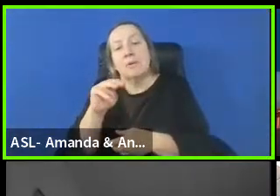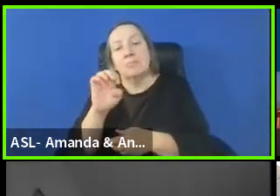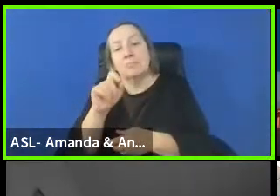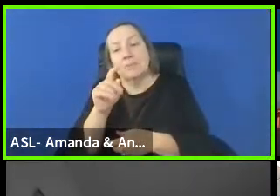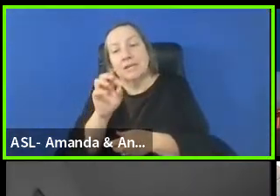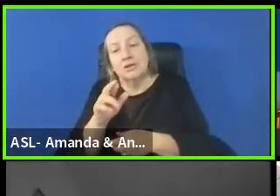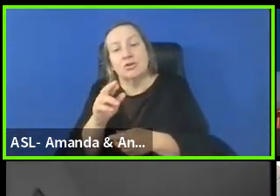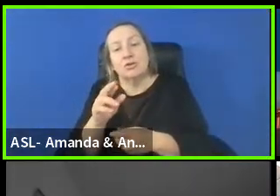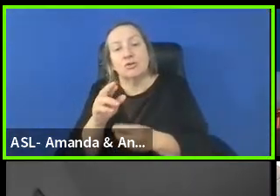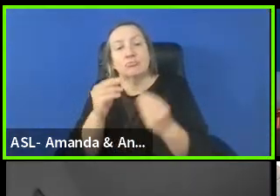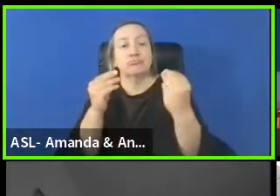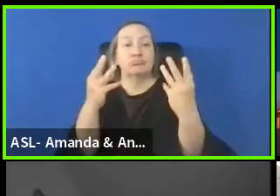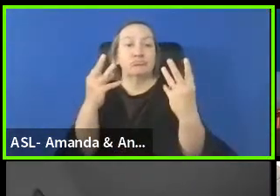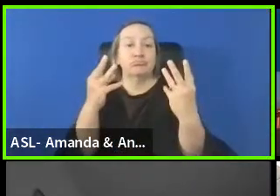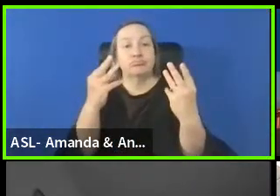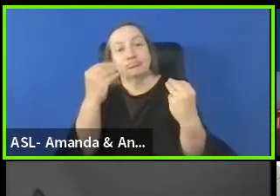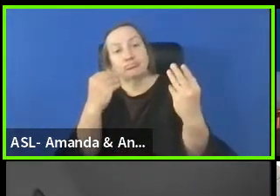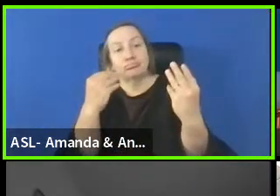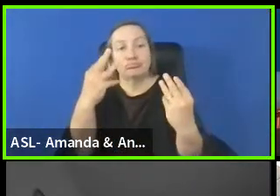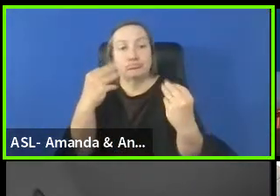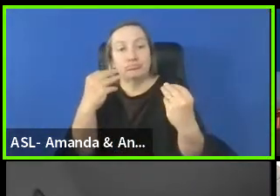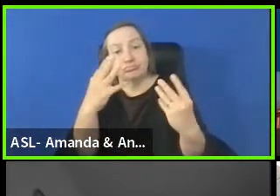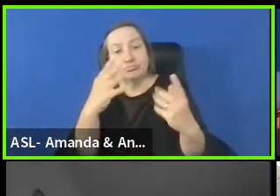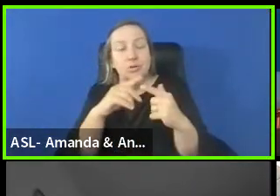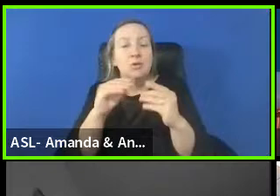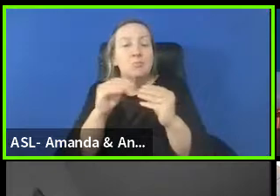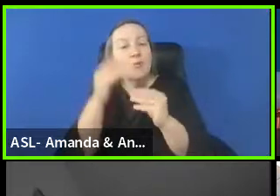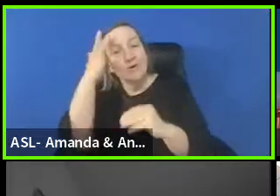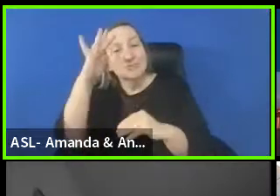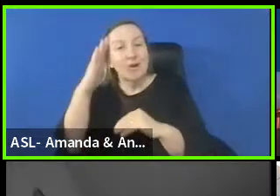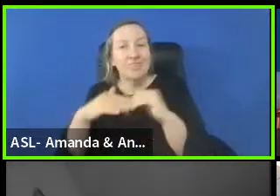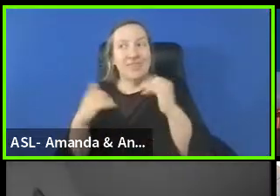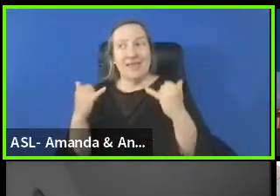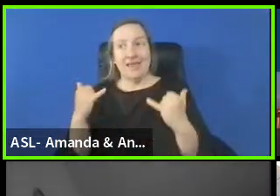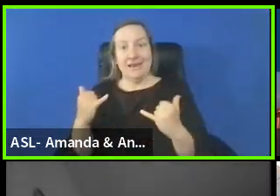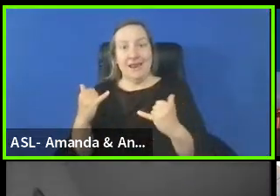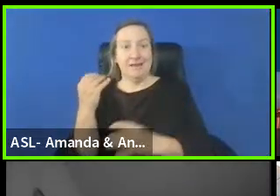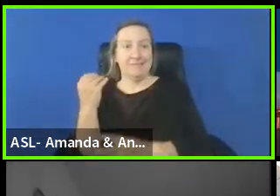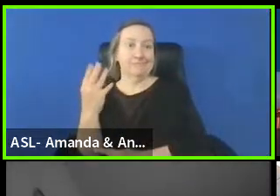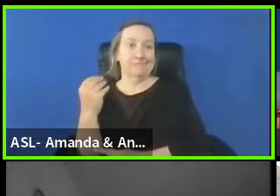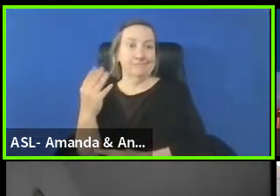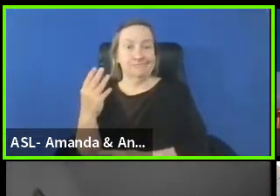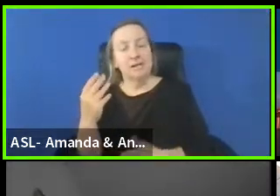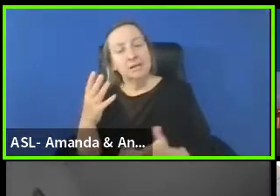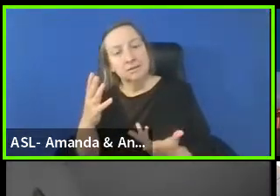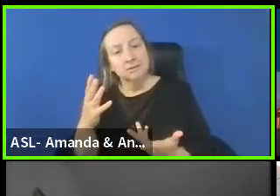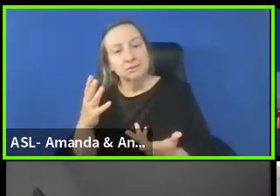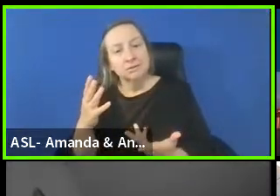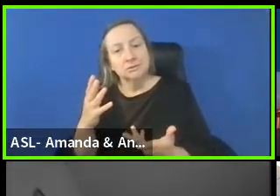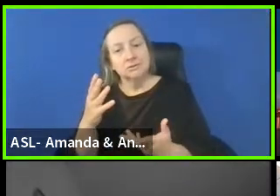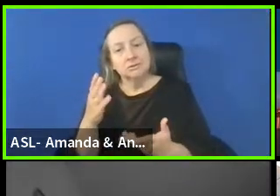signals that are smarter than the ramp meters that we currently have. Those are some of the